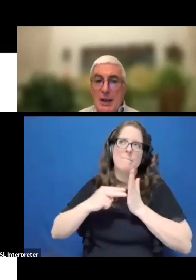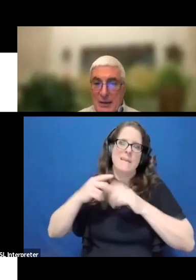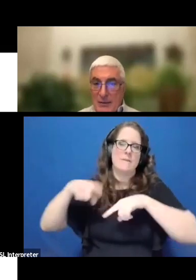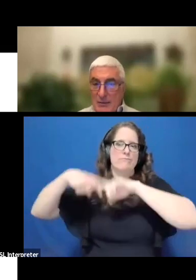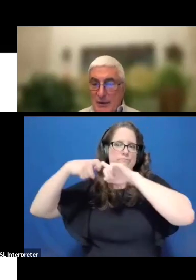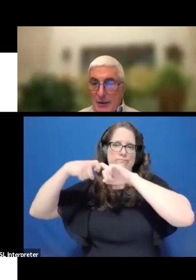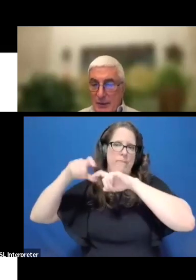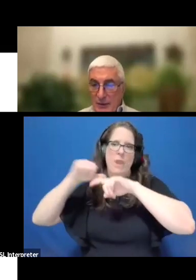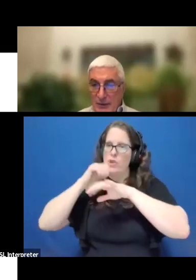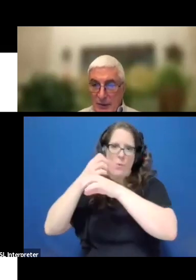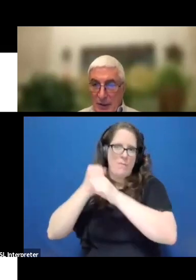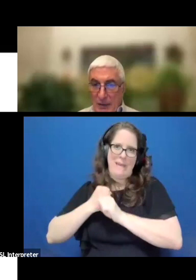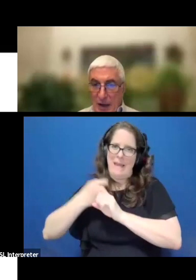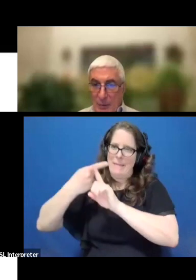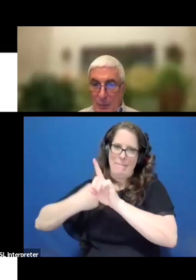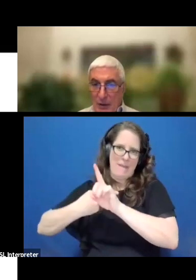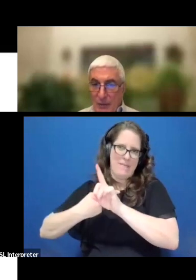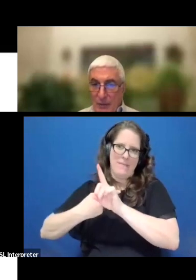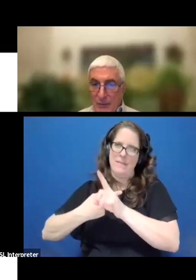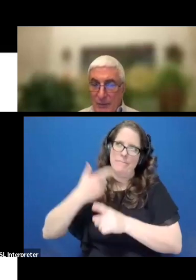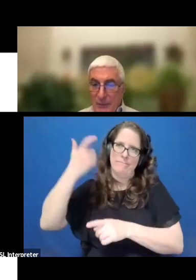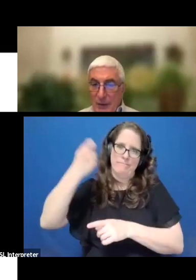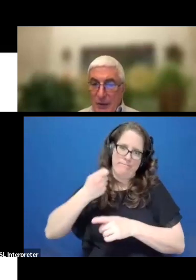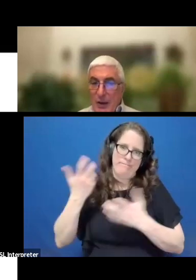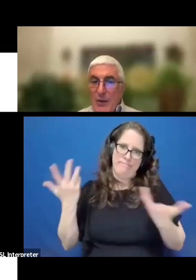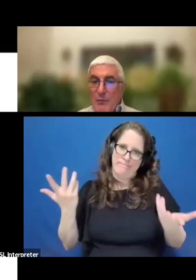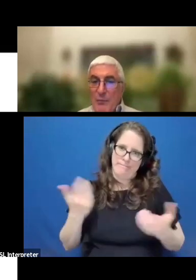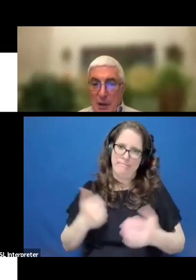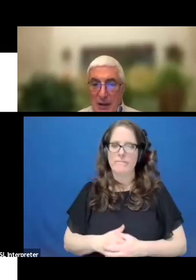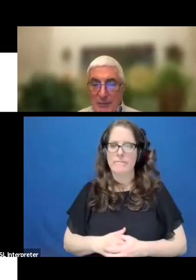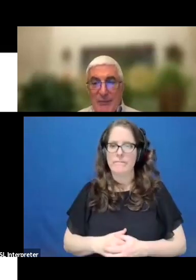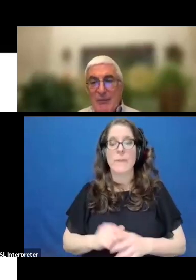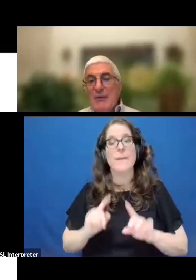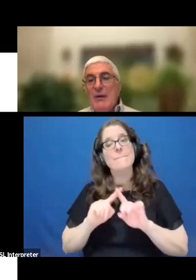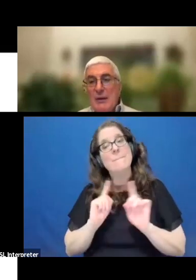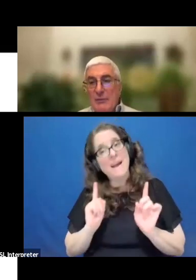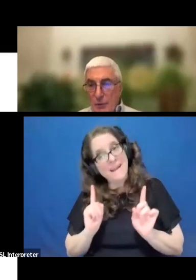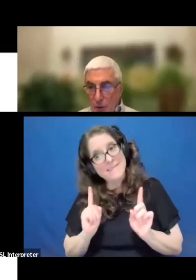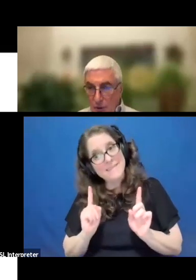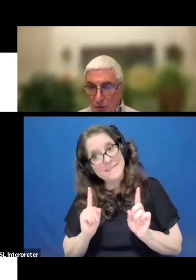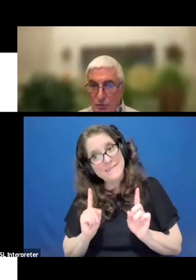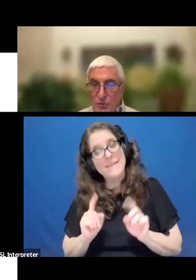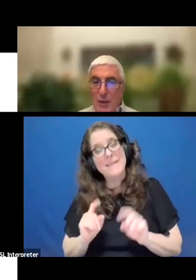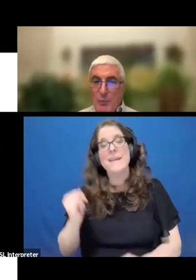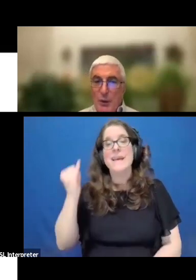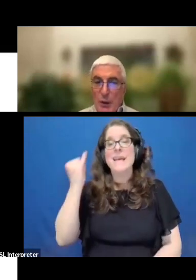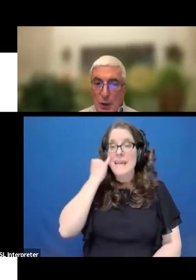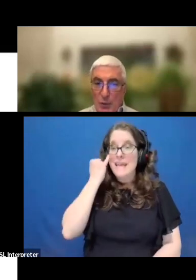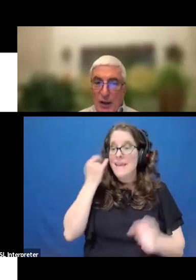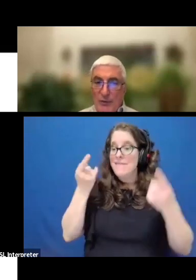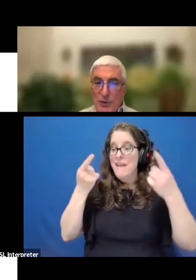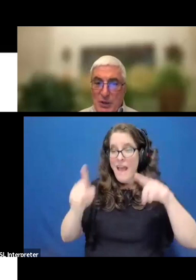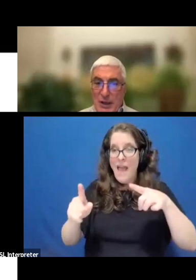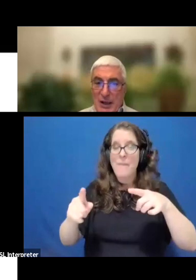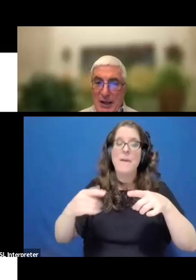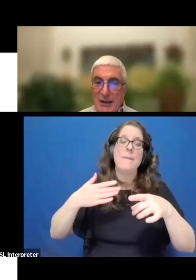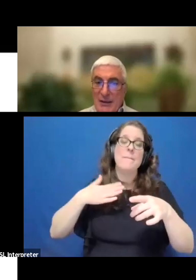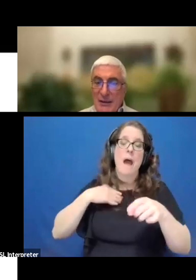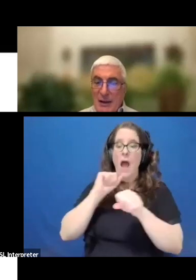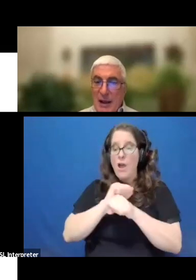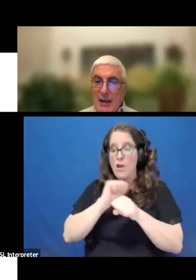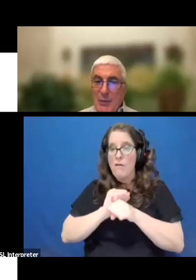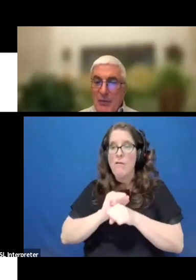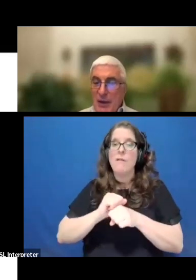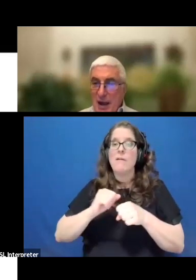won't get SSDI that month. But if your earnings drop below